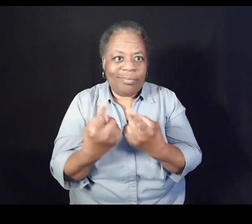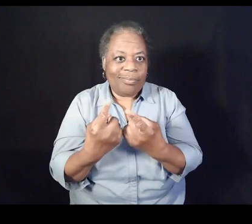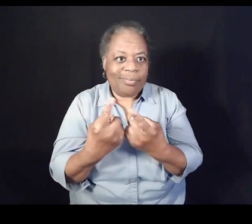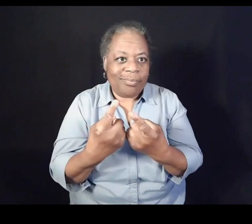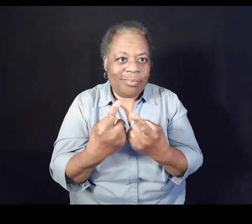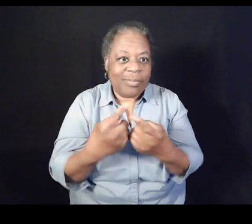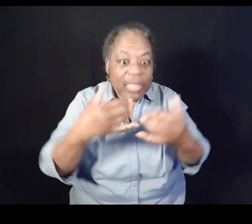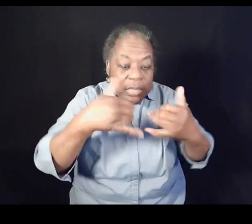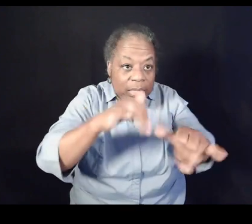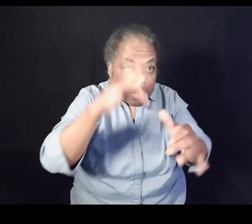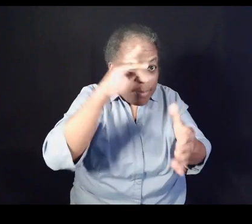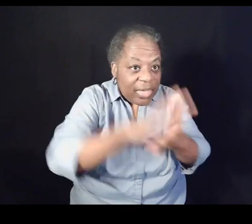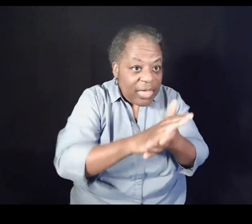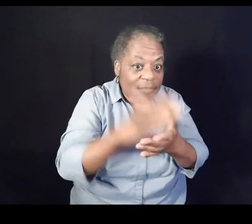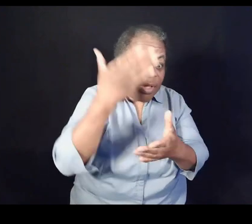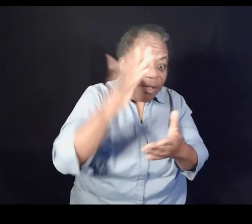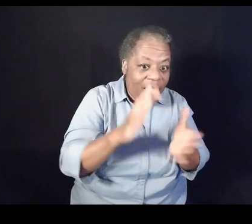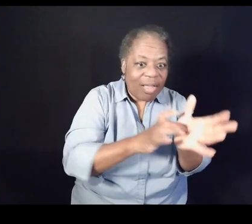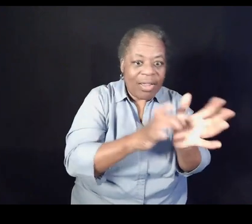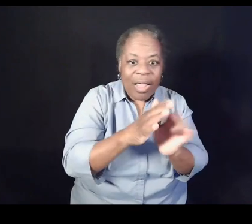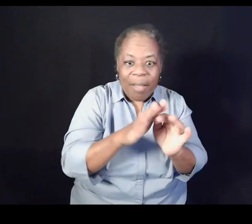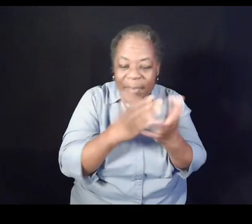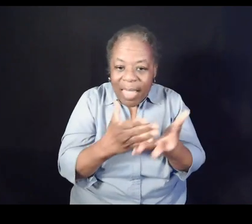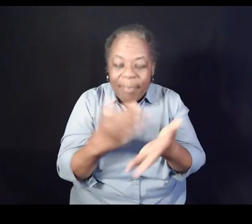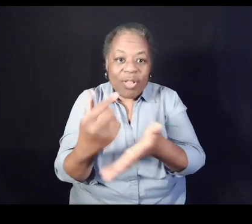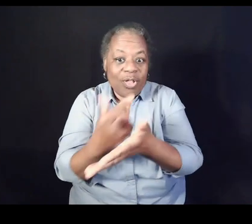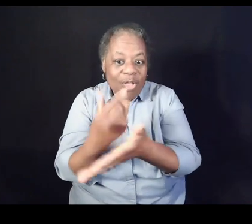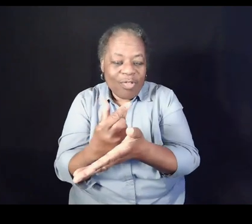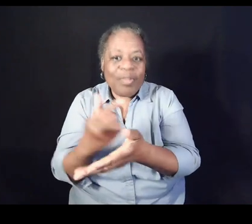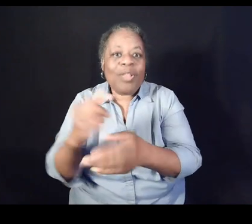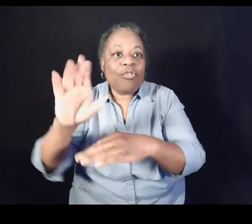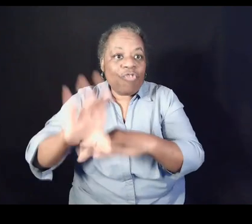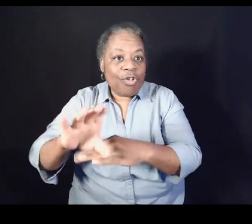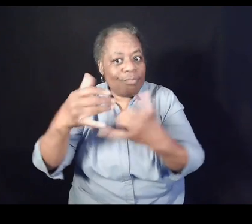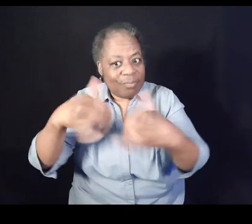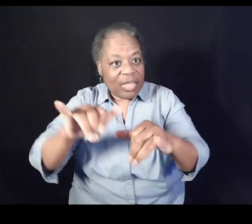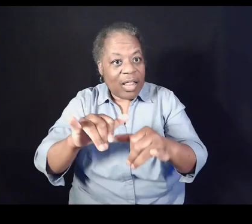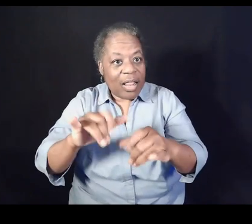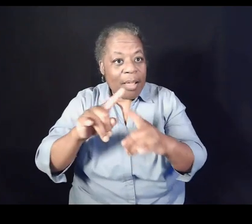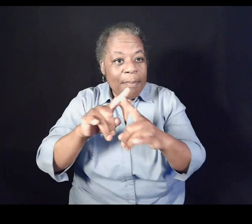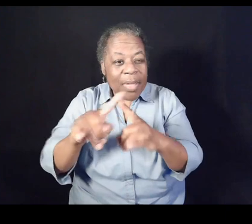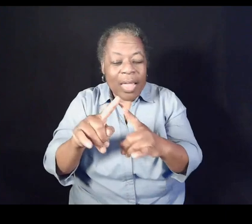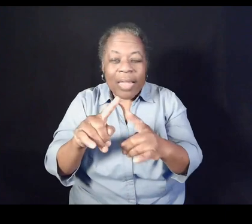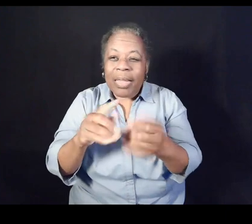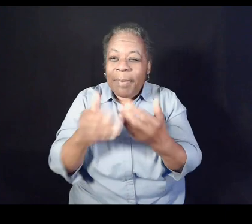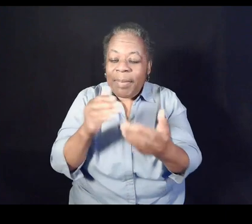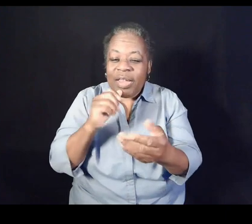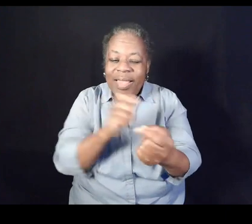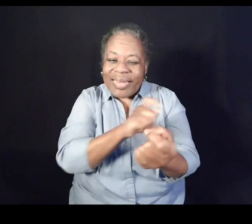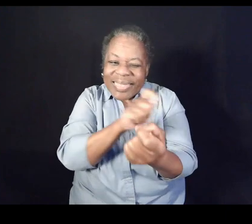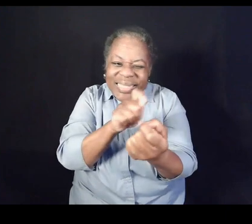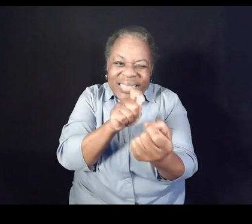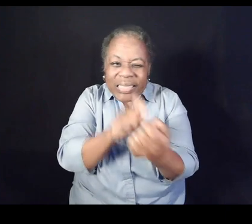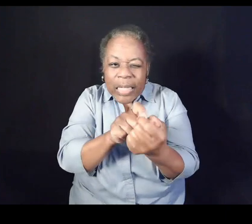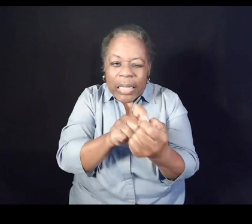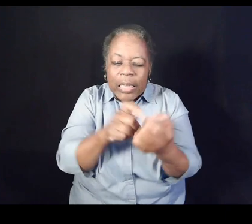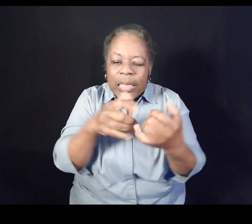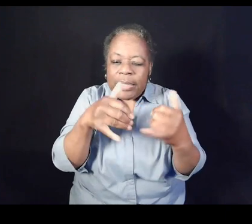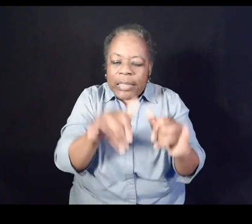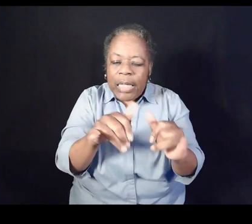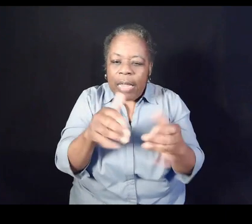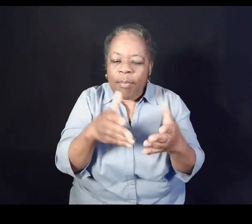still believe in God, the Bible, the gospel, and the church, I may not believe in exactly the same way I did 40 years ago.